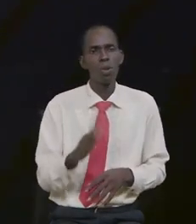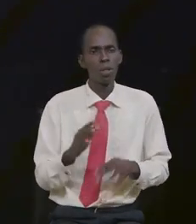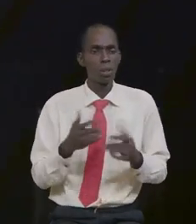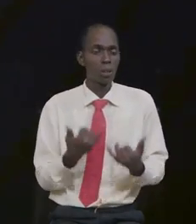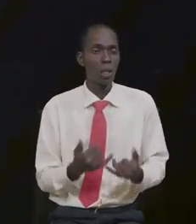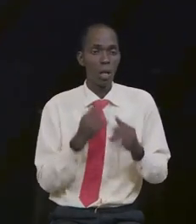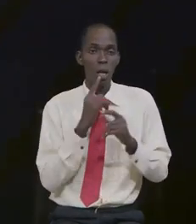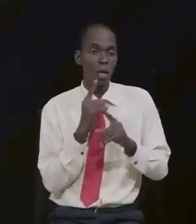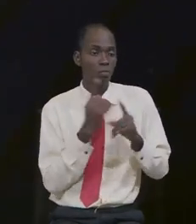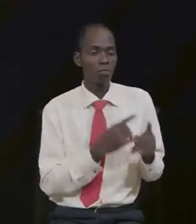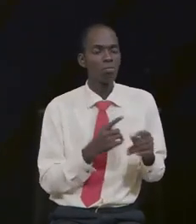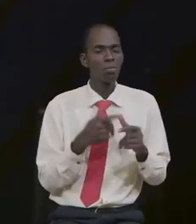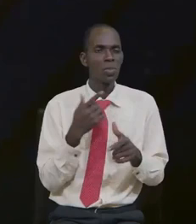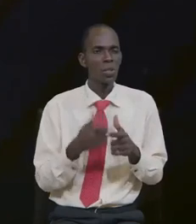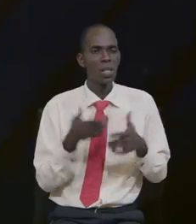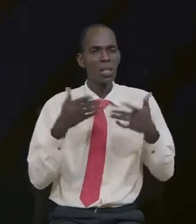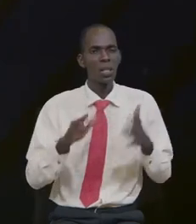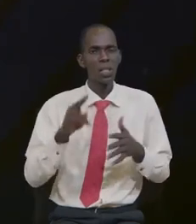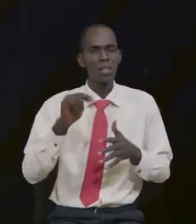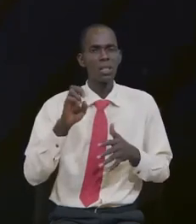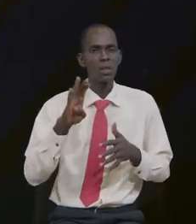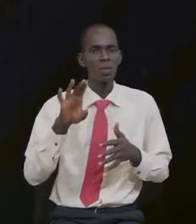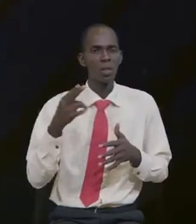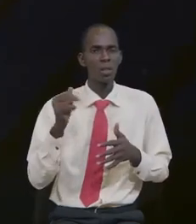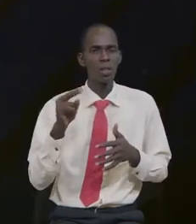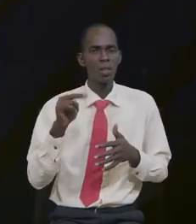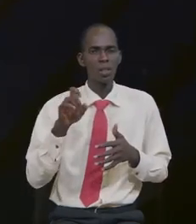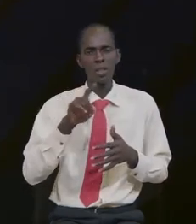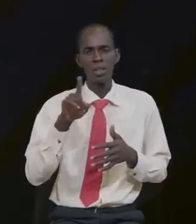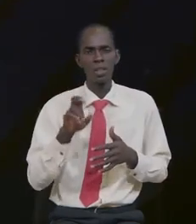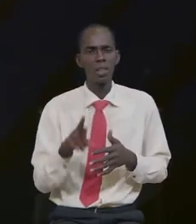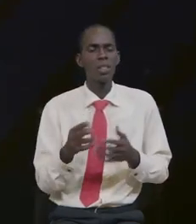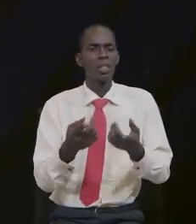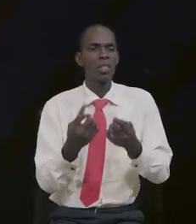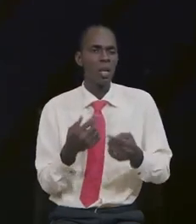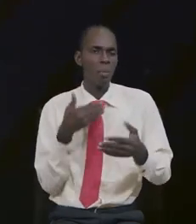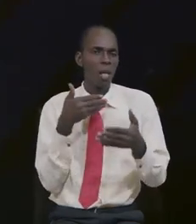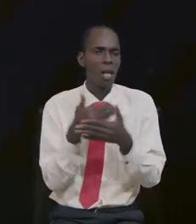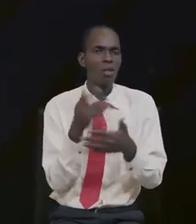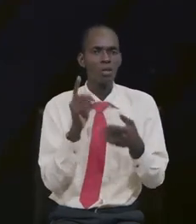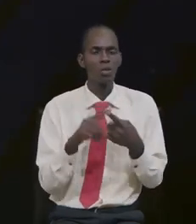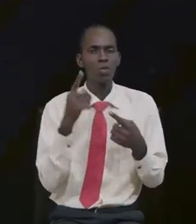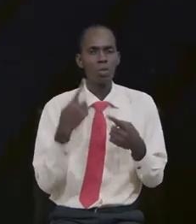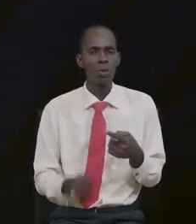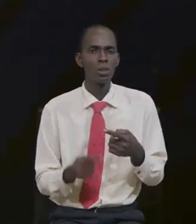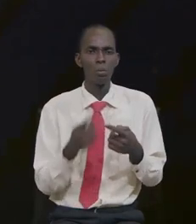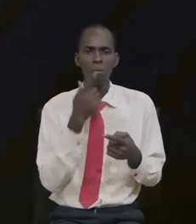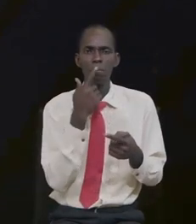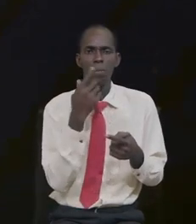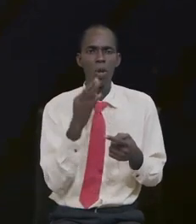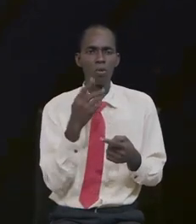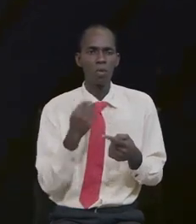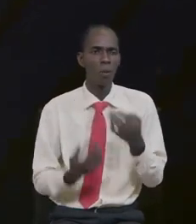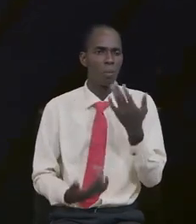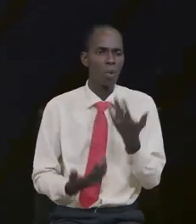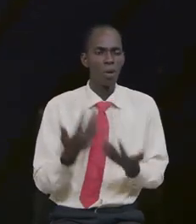near to the mouth, to the entrance, the door of the burning fiery furnace, and spake